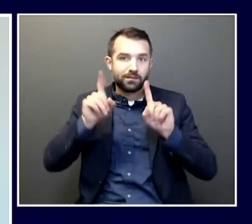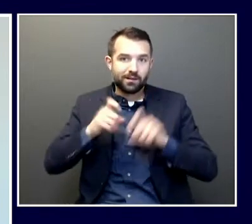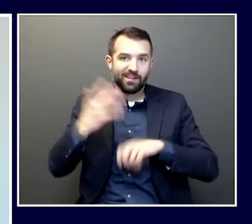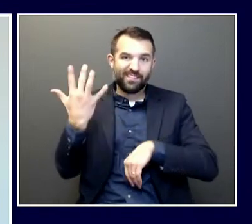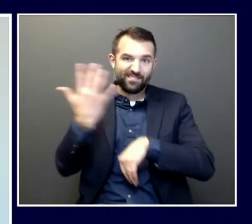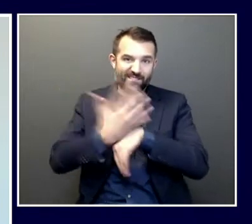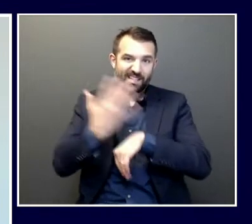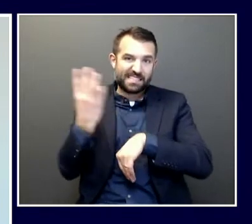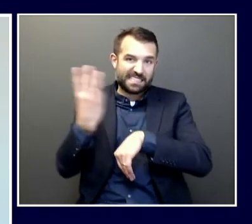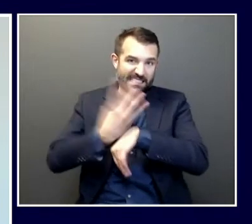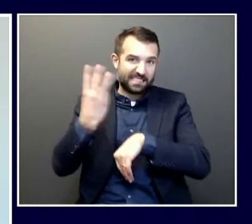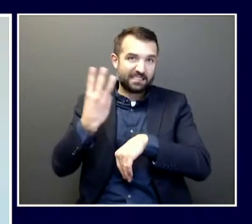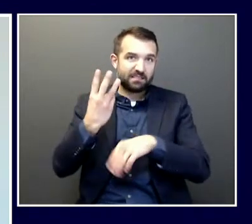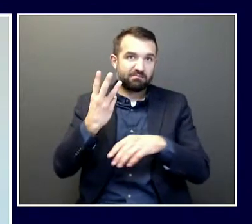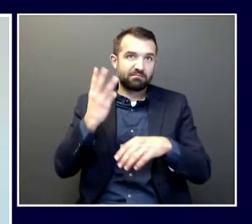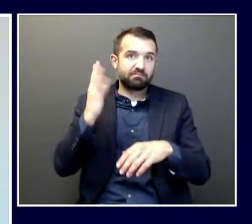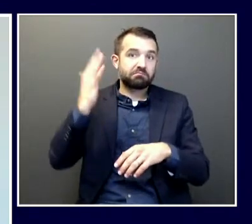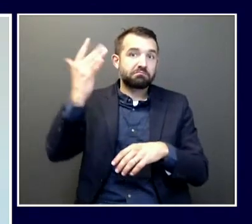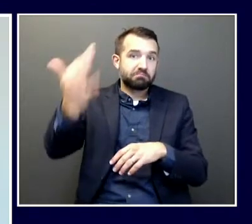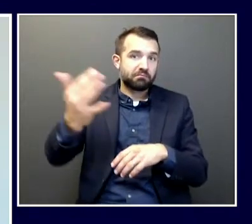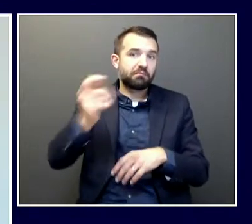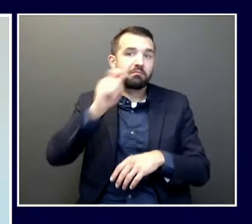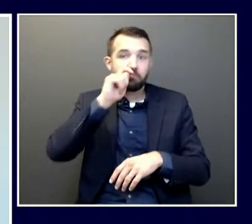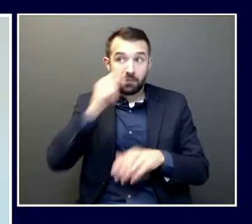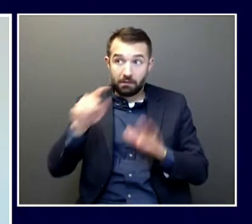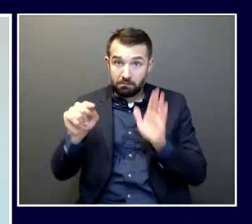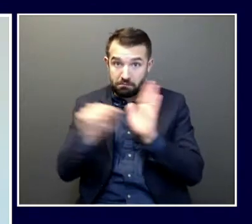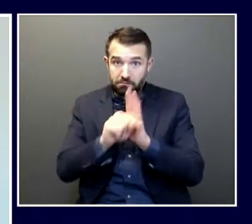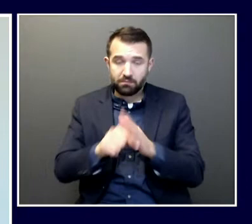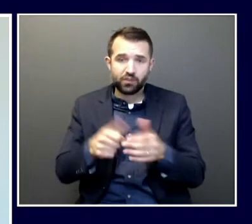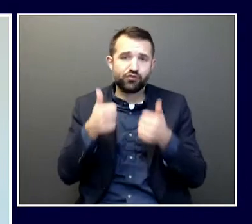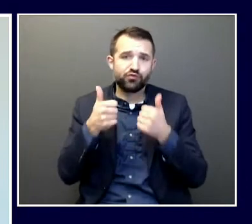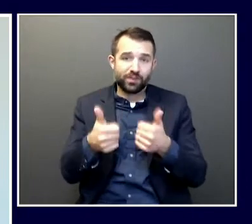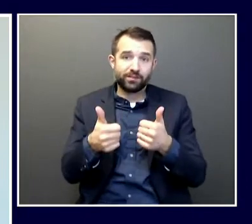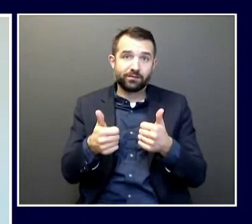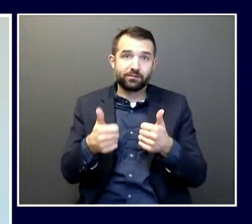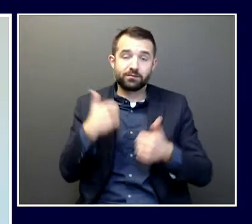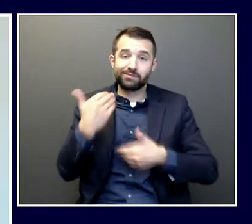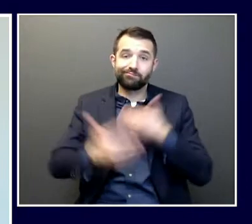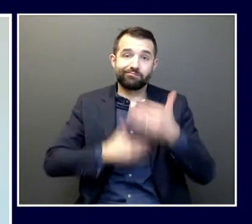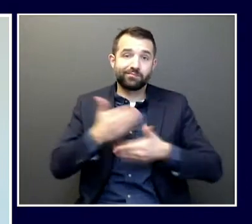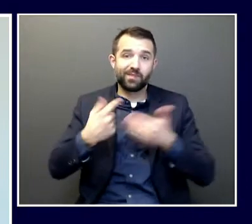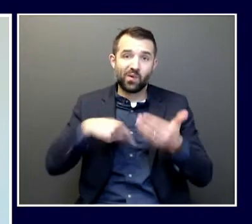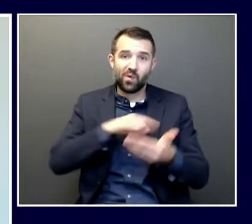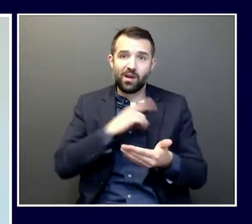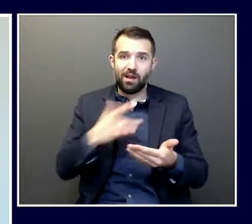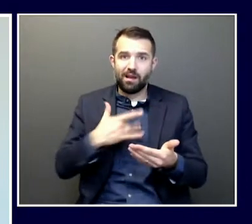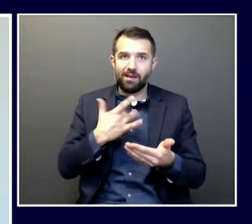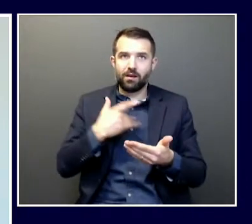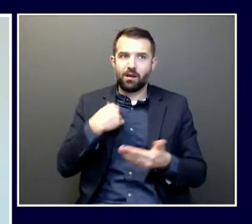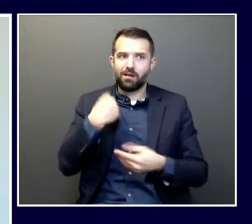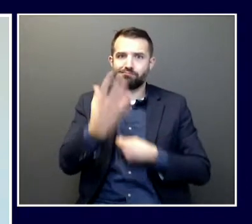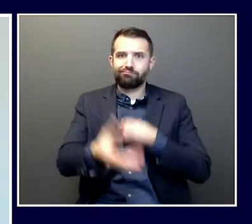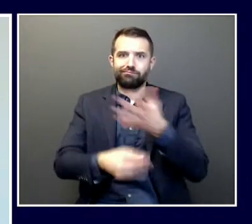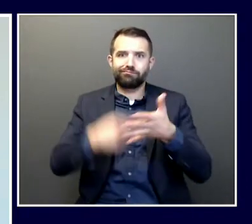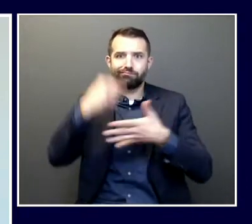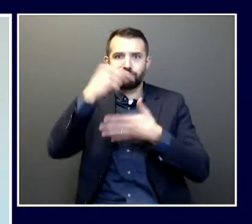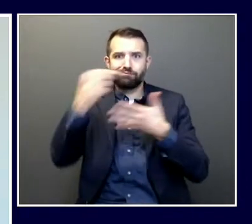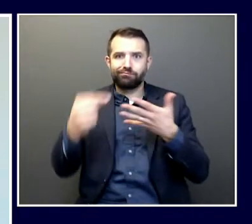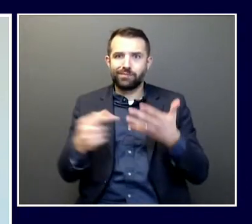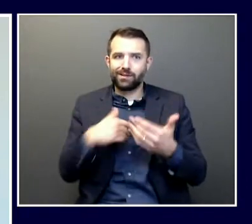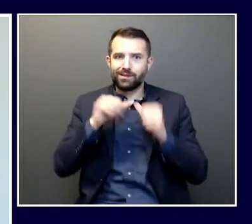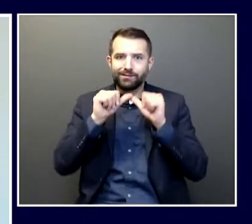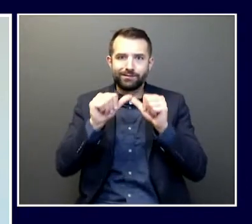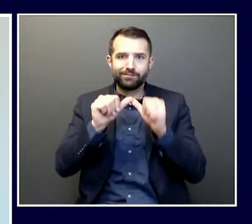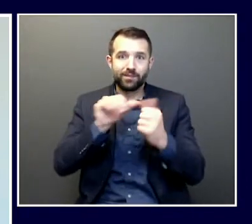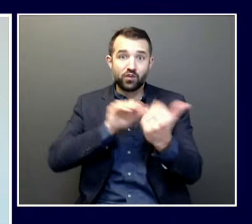So we think the tools are there to protect in-person learning. We continue to provide technical assistance, whatever support